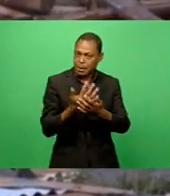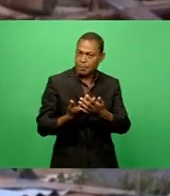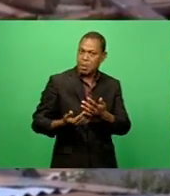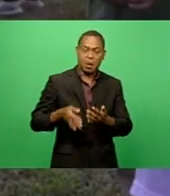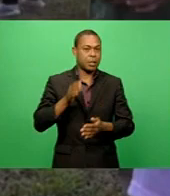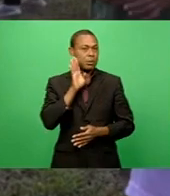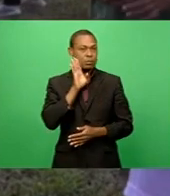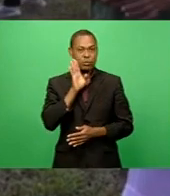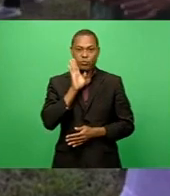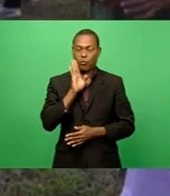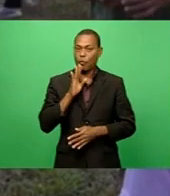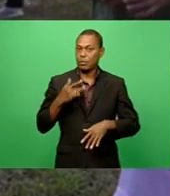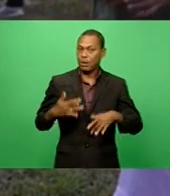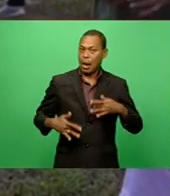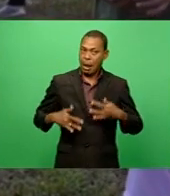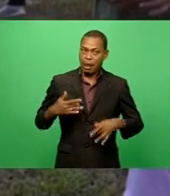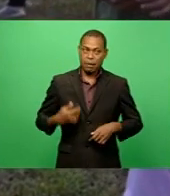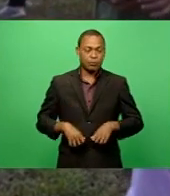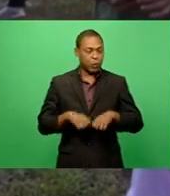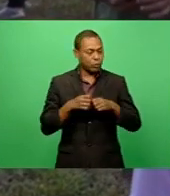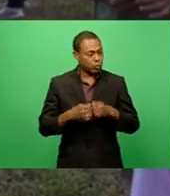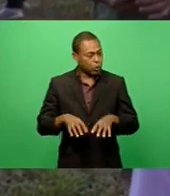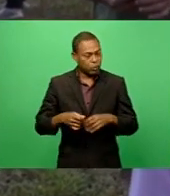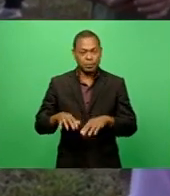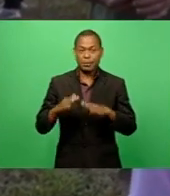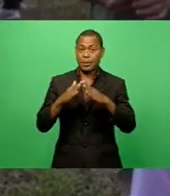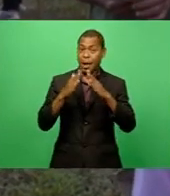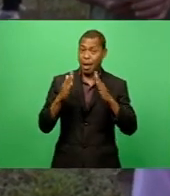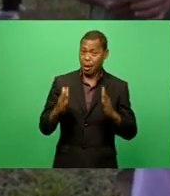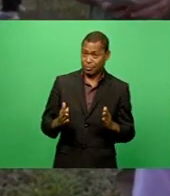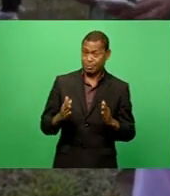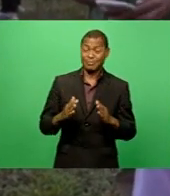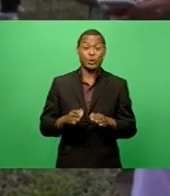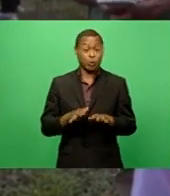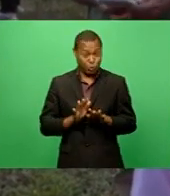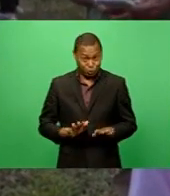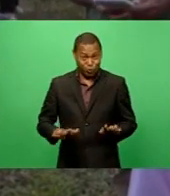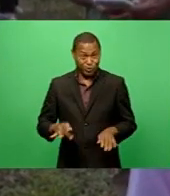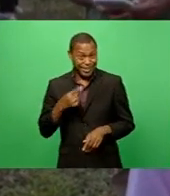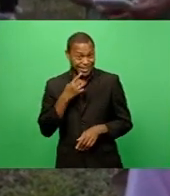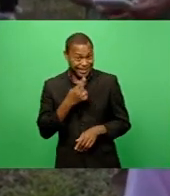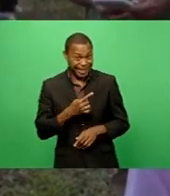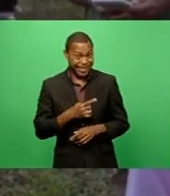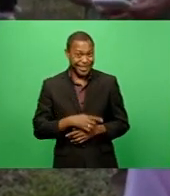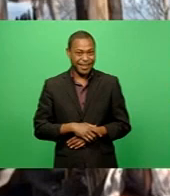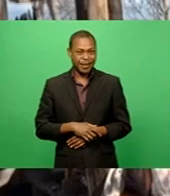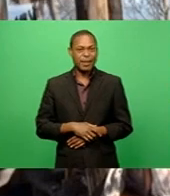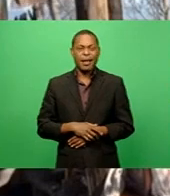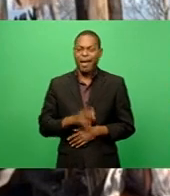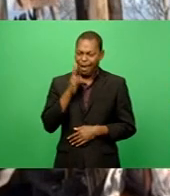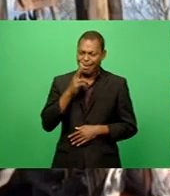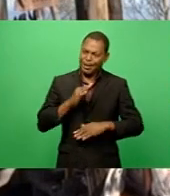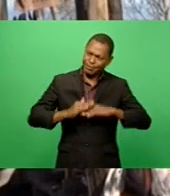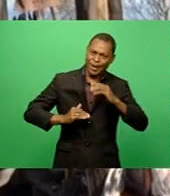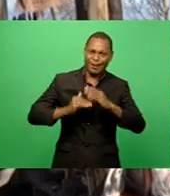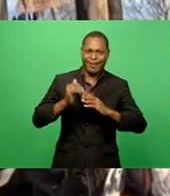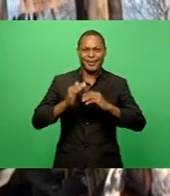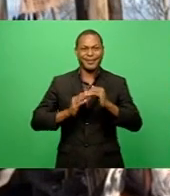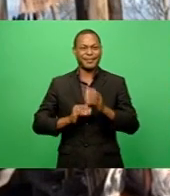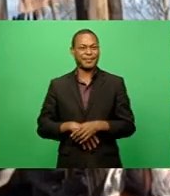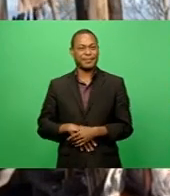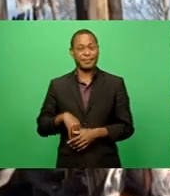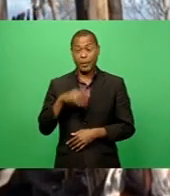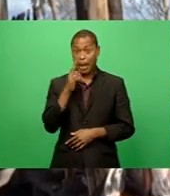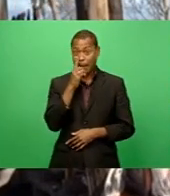life. I have lost my house, but my kids told me they will rebuild. People in this area